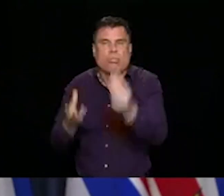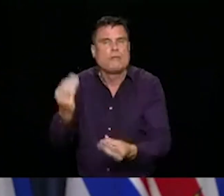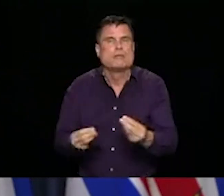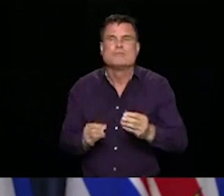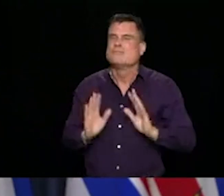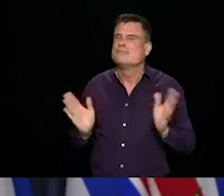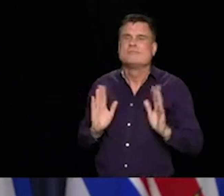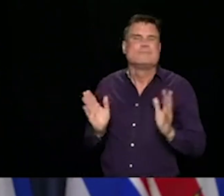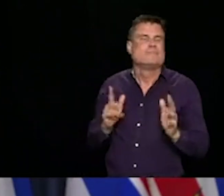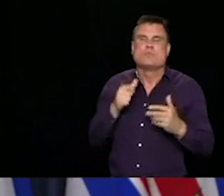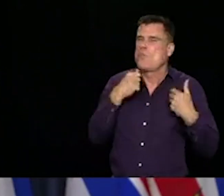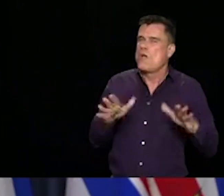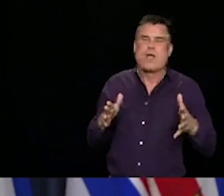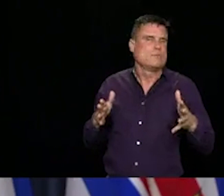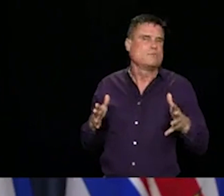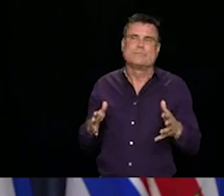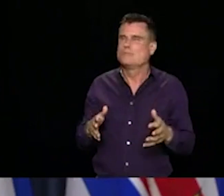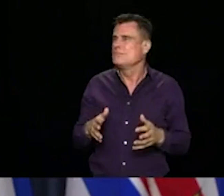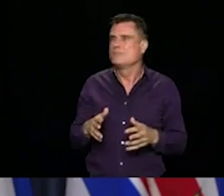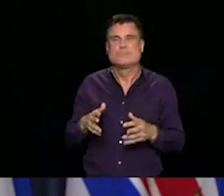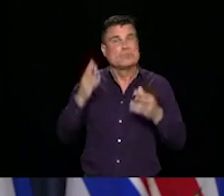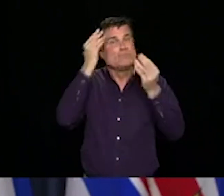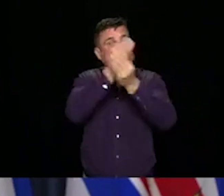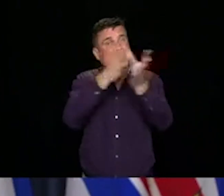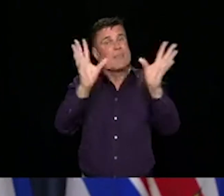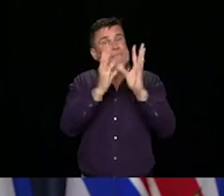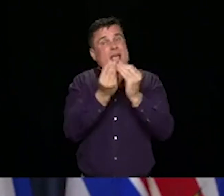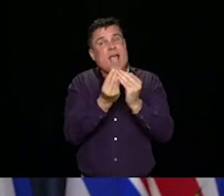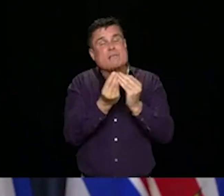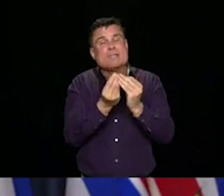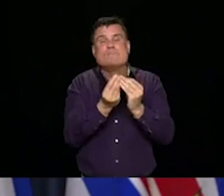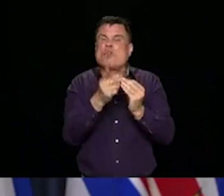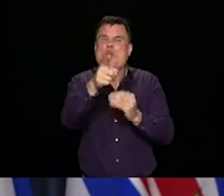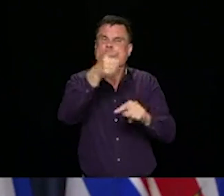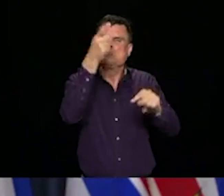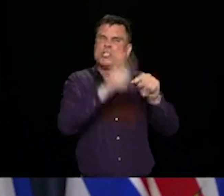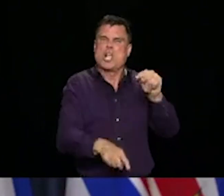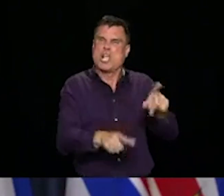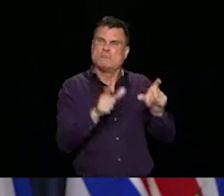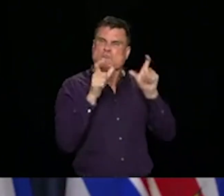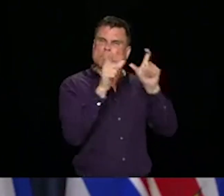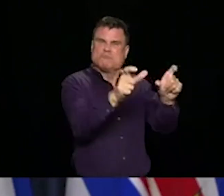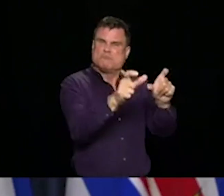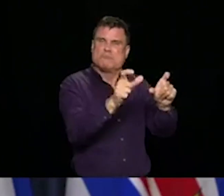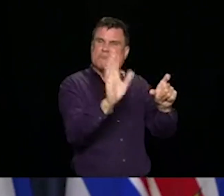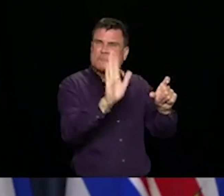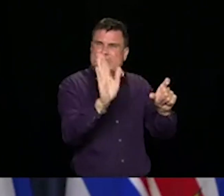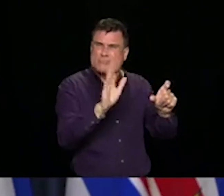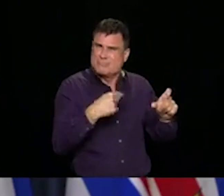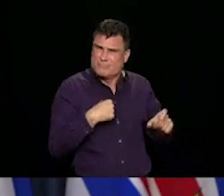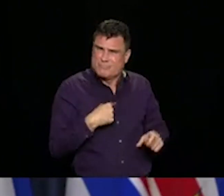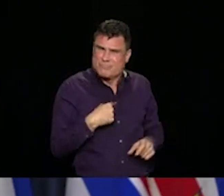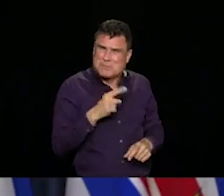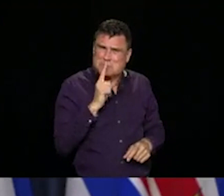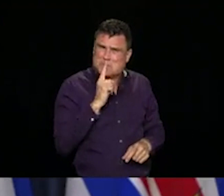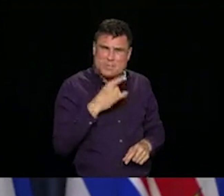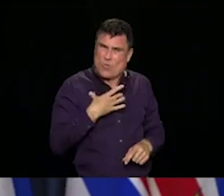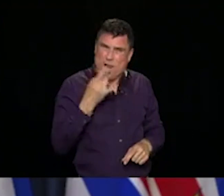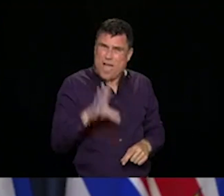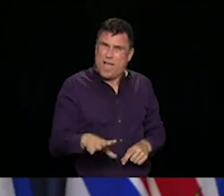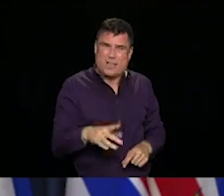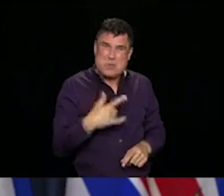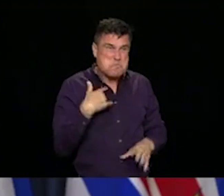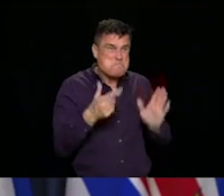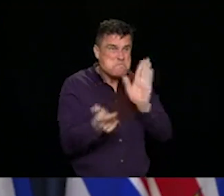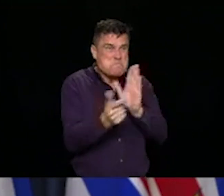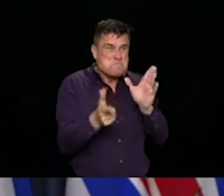wants to stop visits to long-term care 1 second longer than it's required. But right now it's still required,